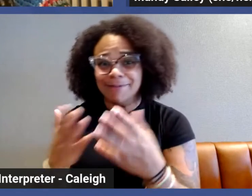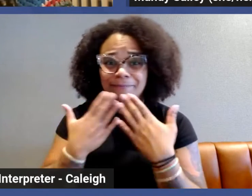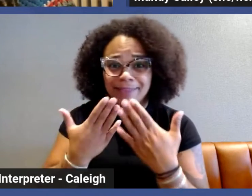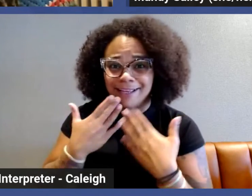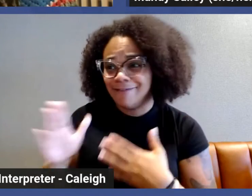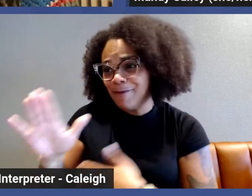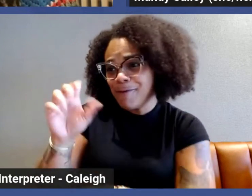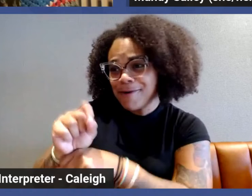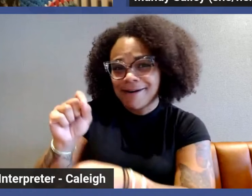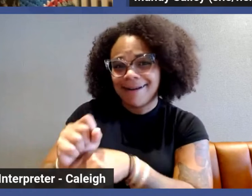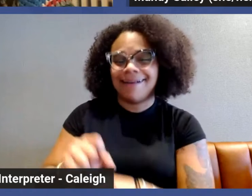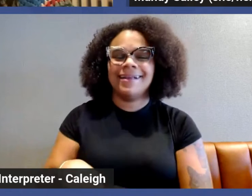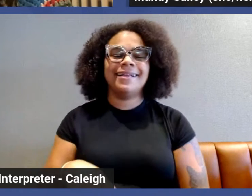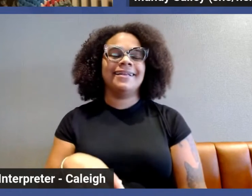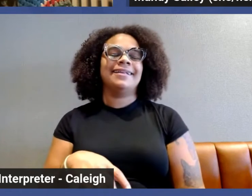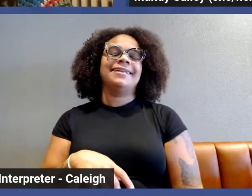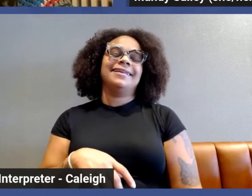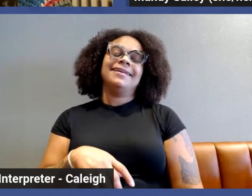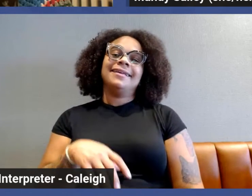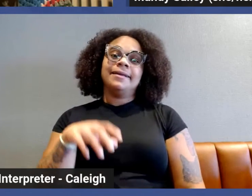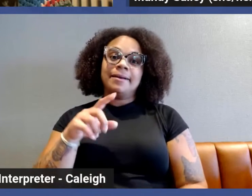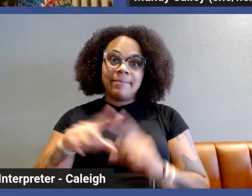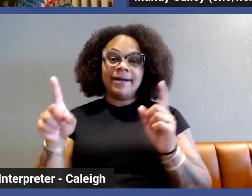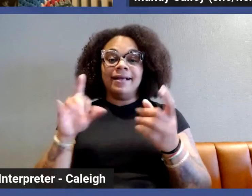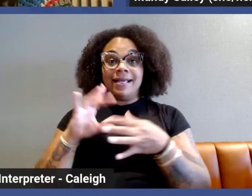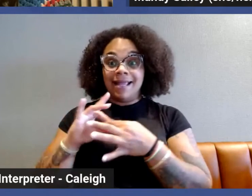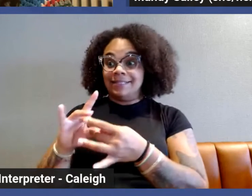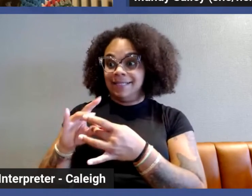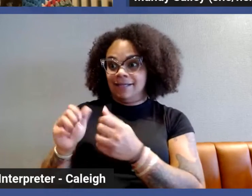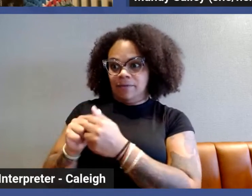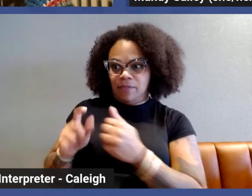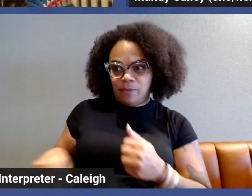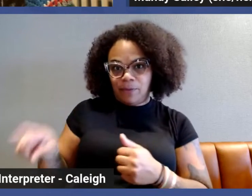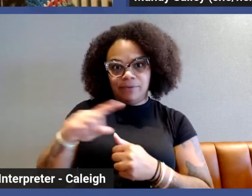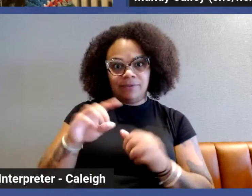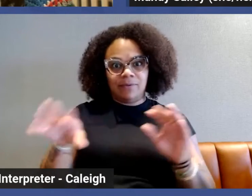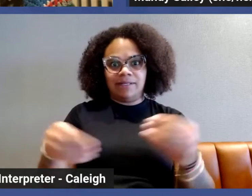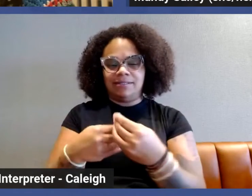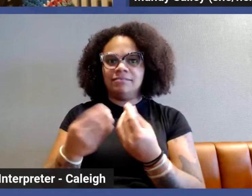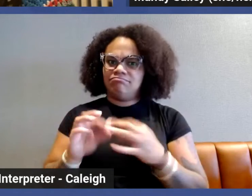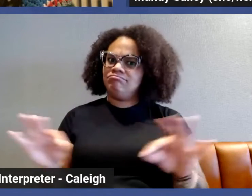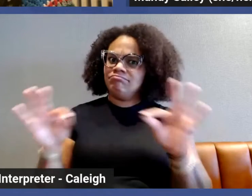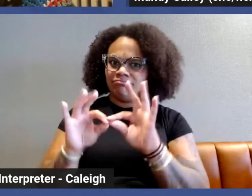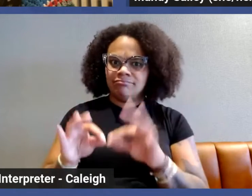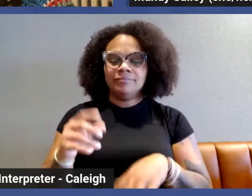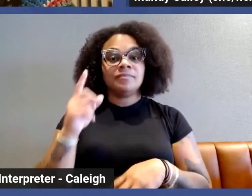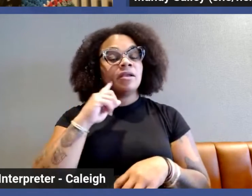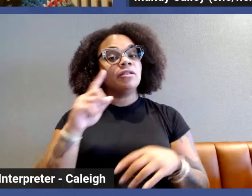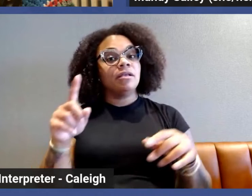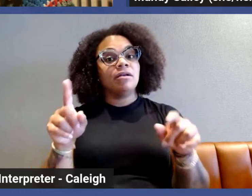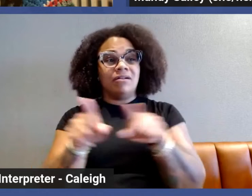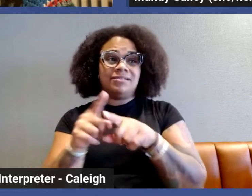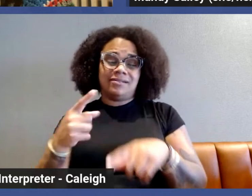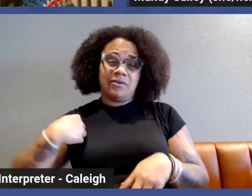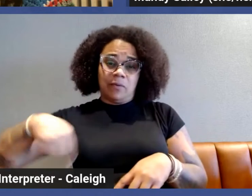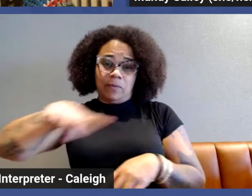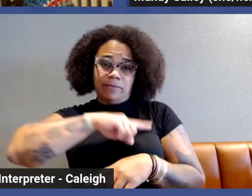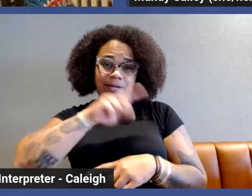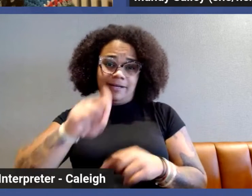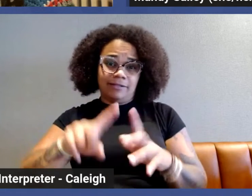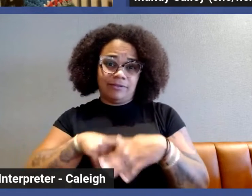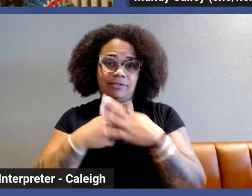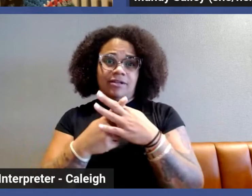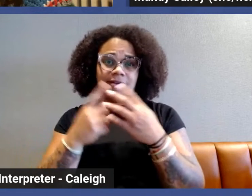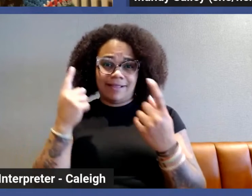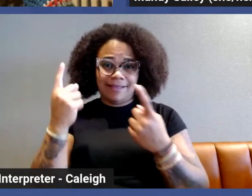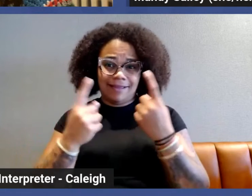do. Being connected with those organizations. And I think we do need to all start thinking about making sure that we